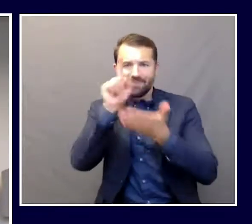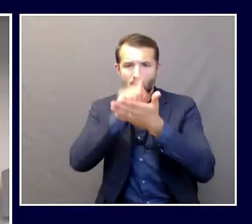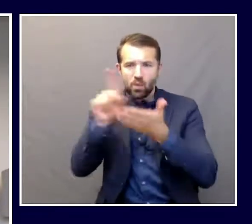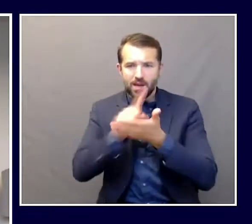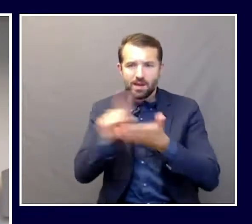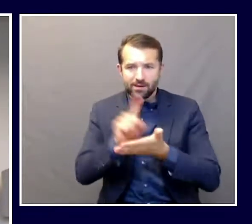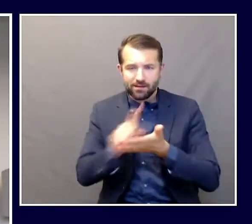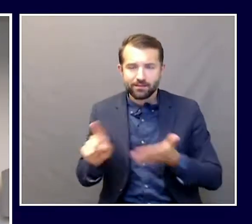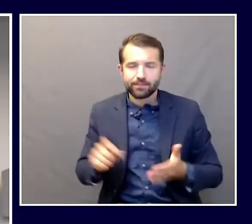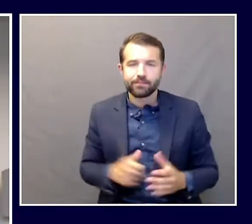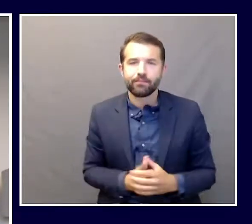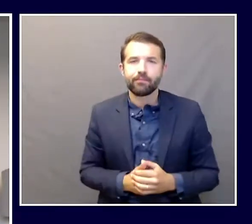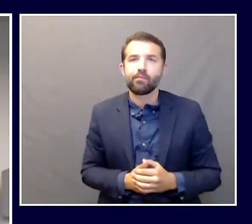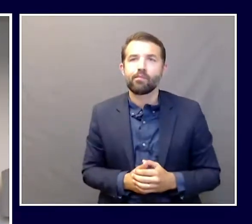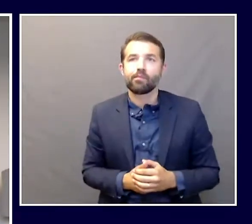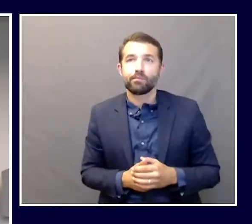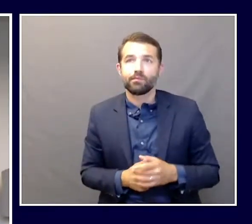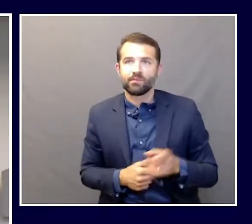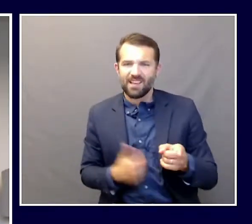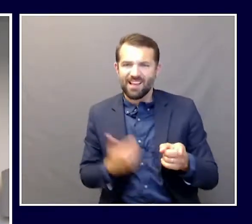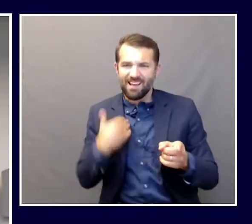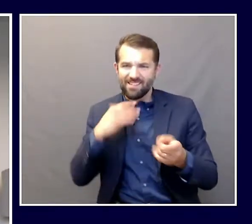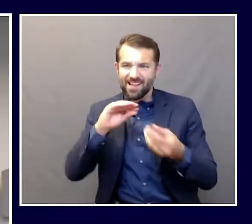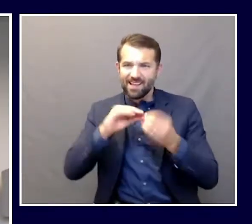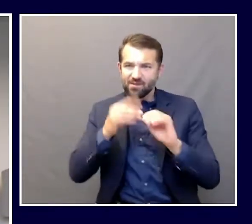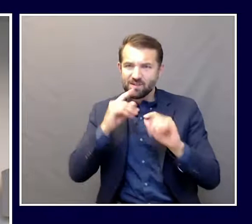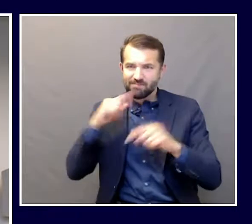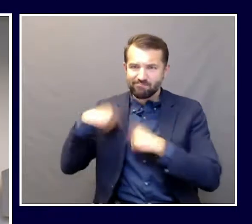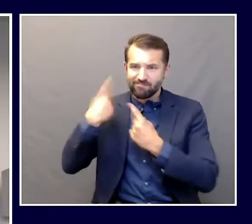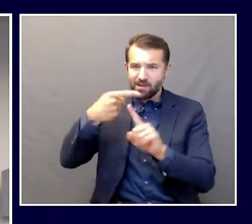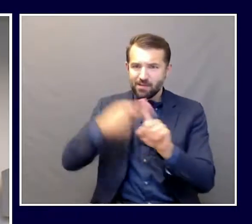has really received over the past month.